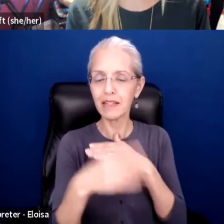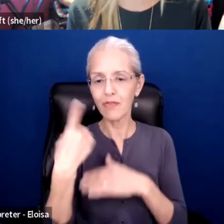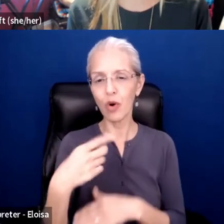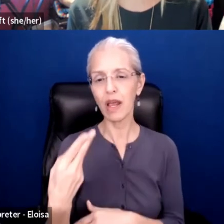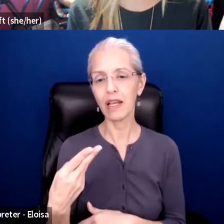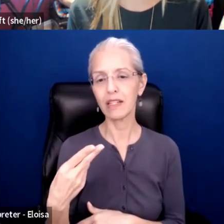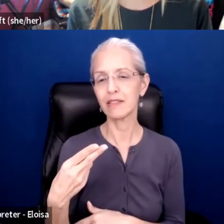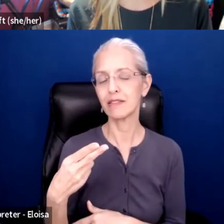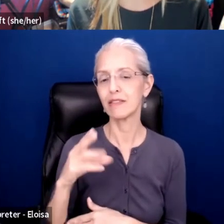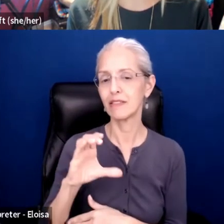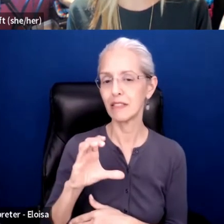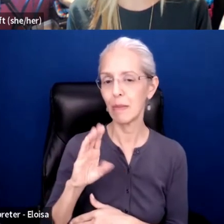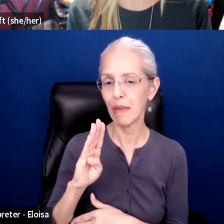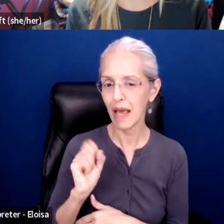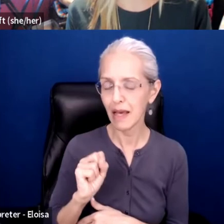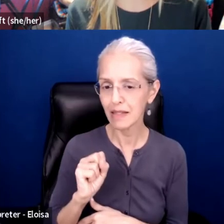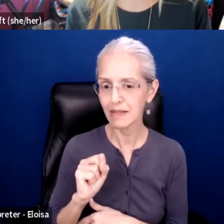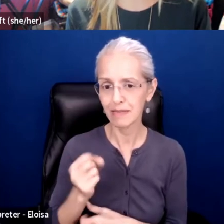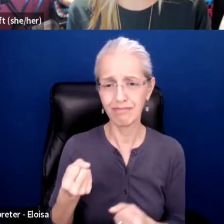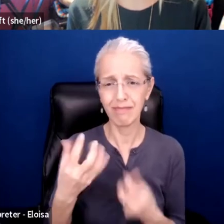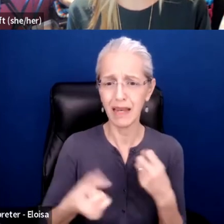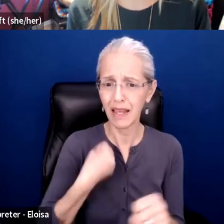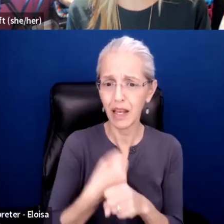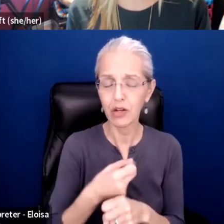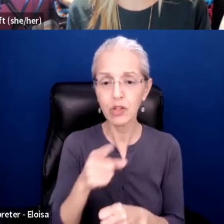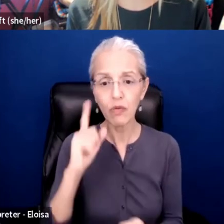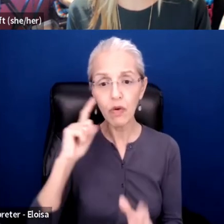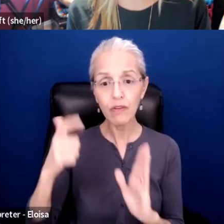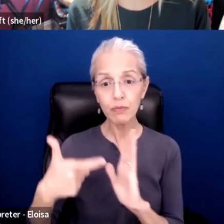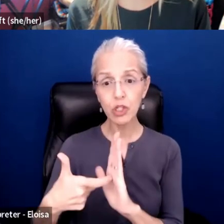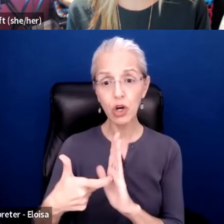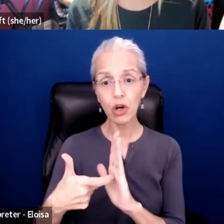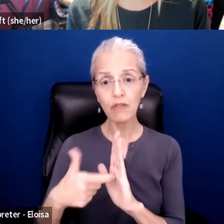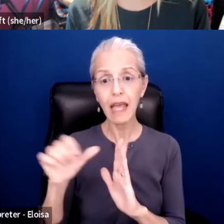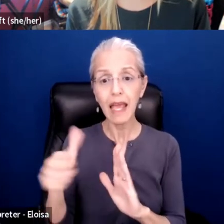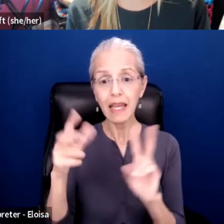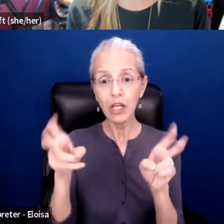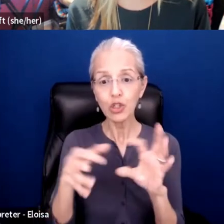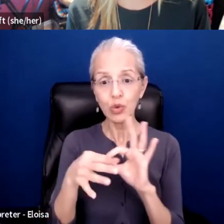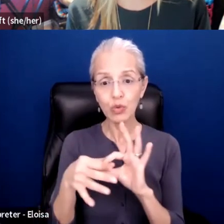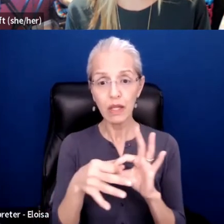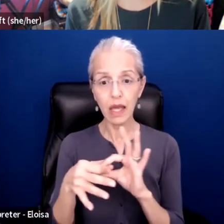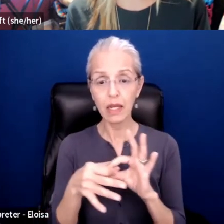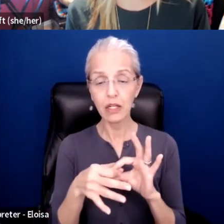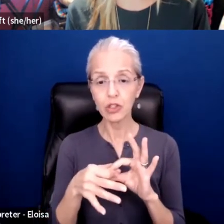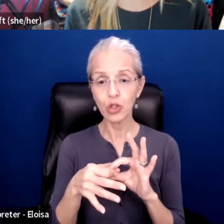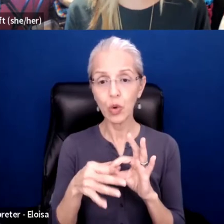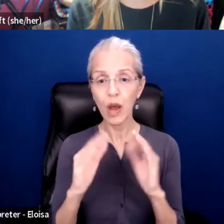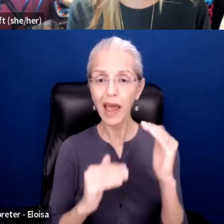decades, you know, have you observed any issues related to